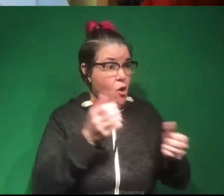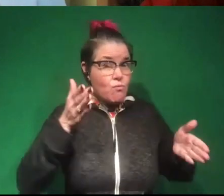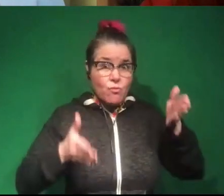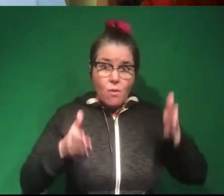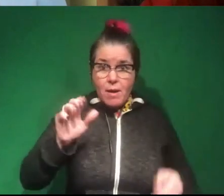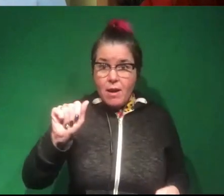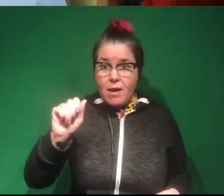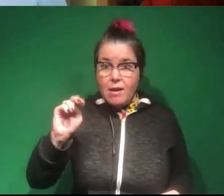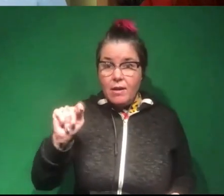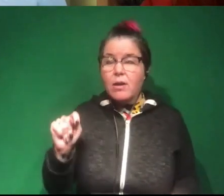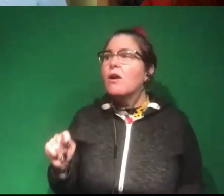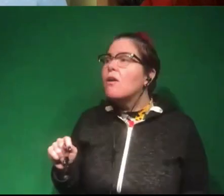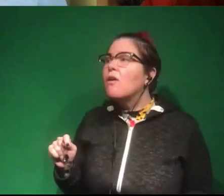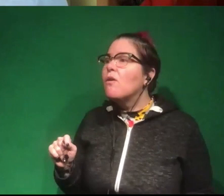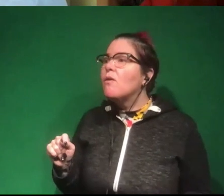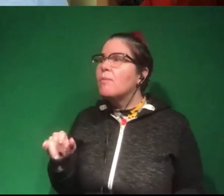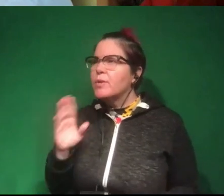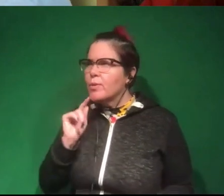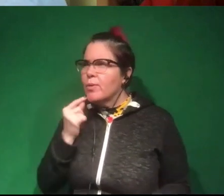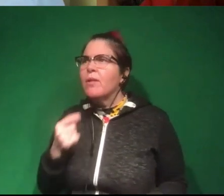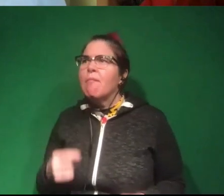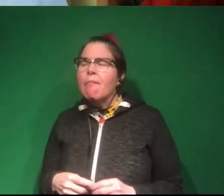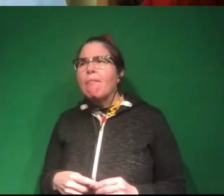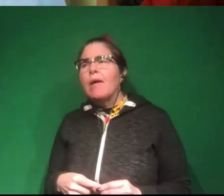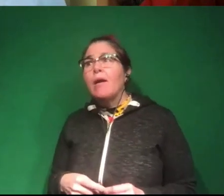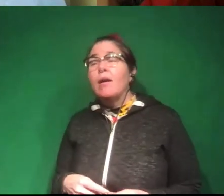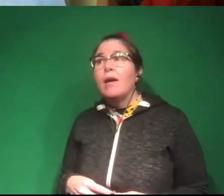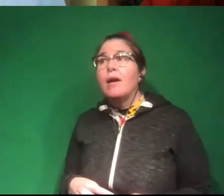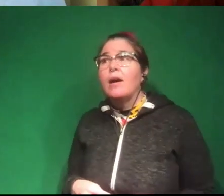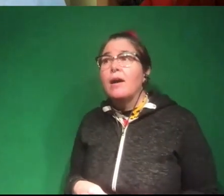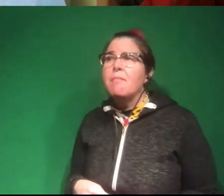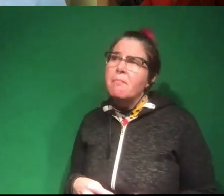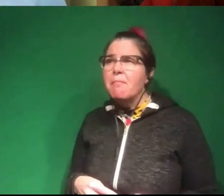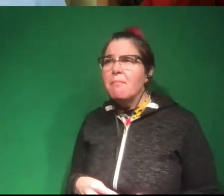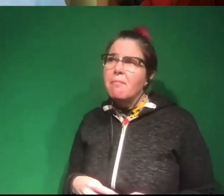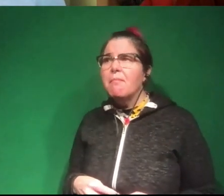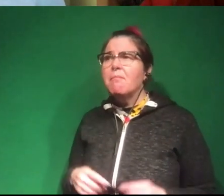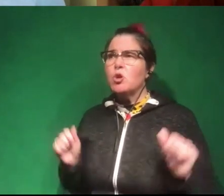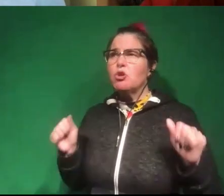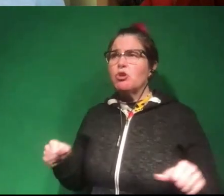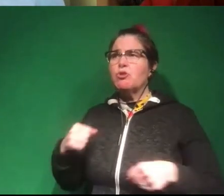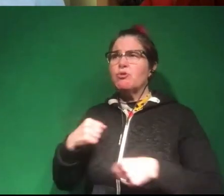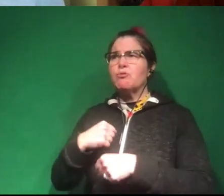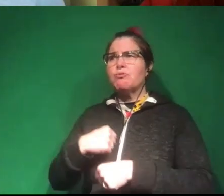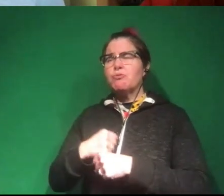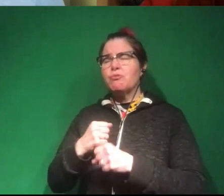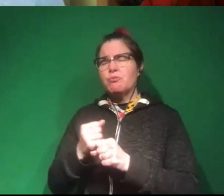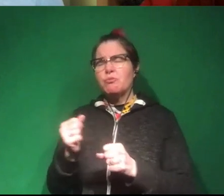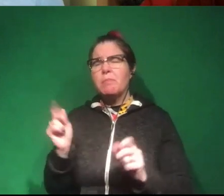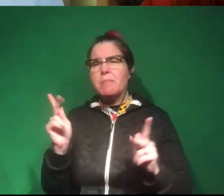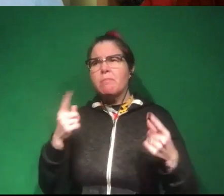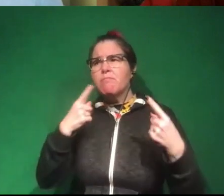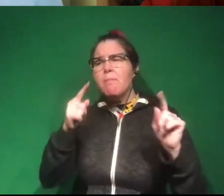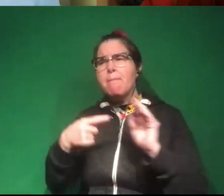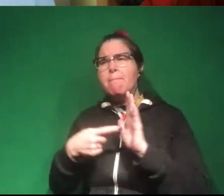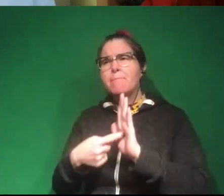Oh, that would be a really cool thing. I think we could people have been really successful at